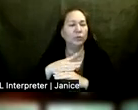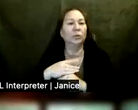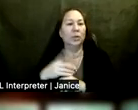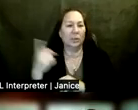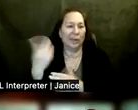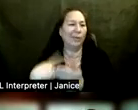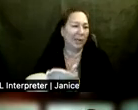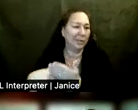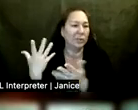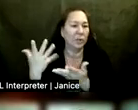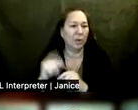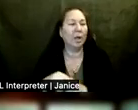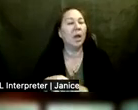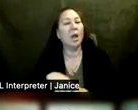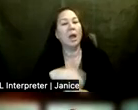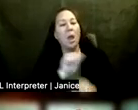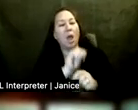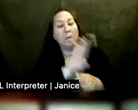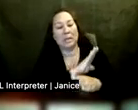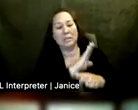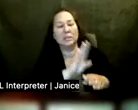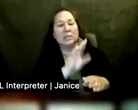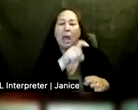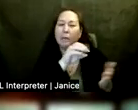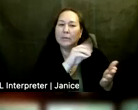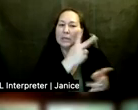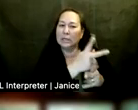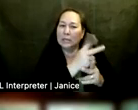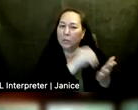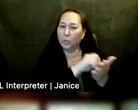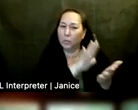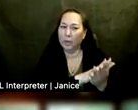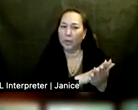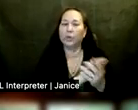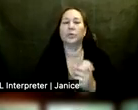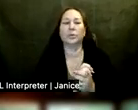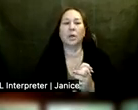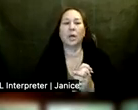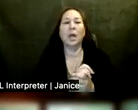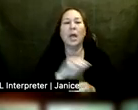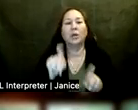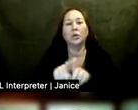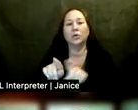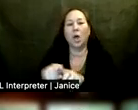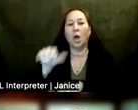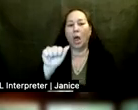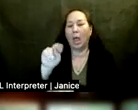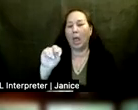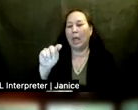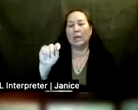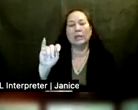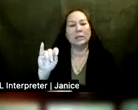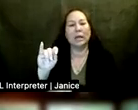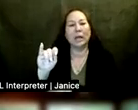of employees' payment, wages and hours. And there is an anti-retaliation protection under the Fair